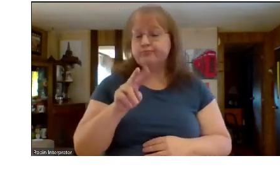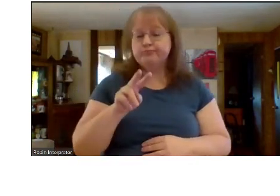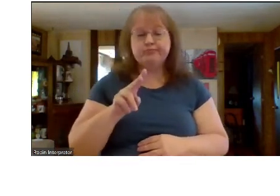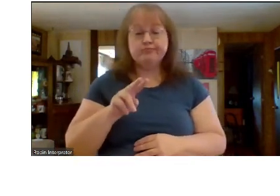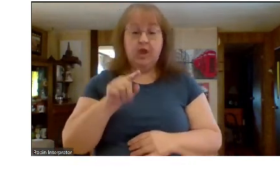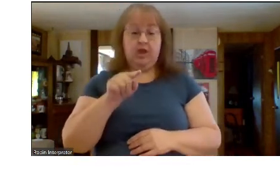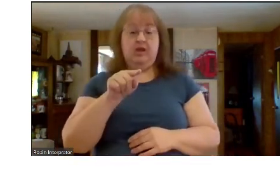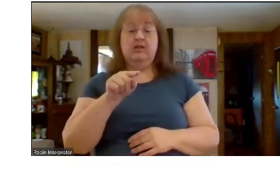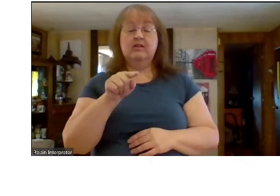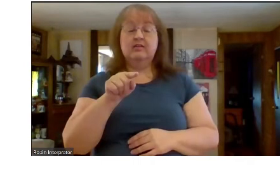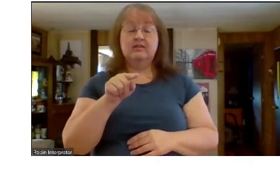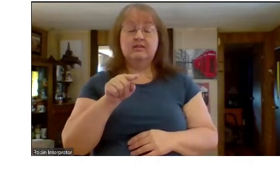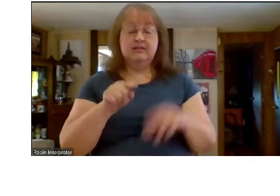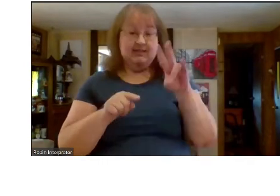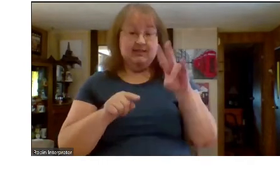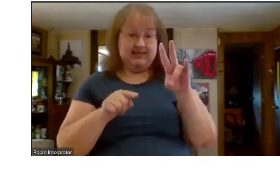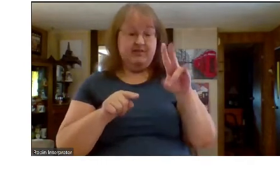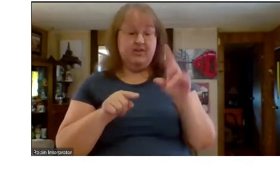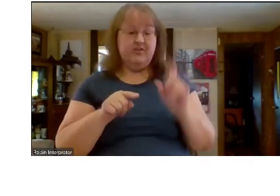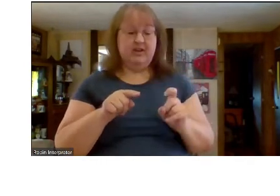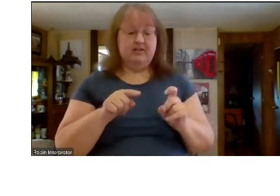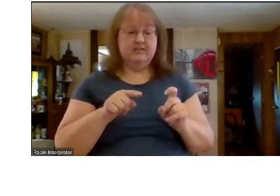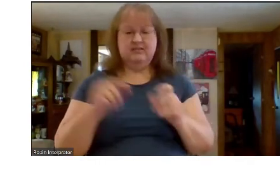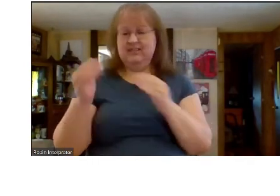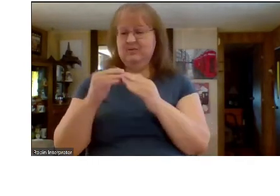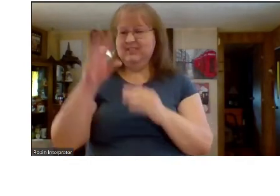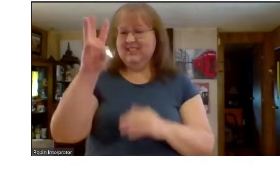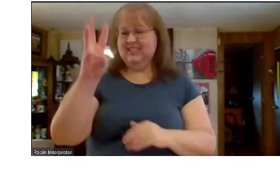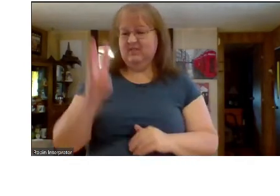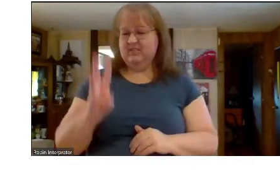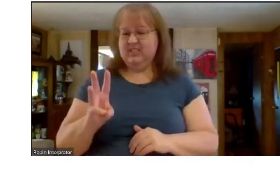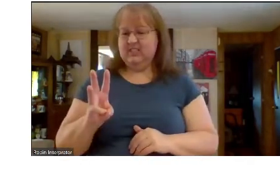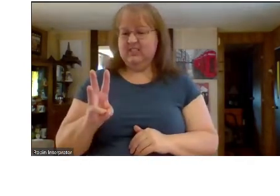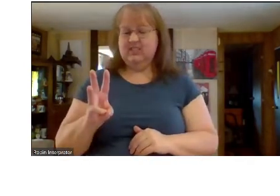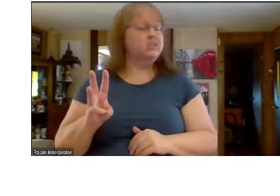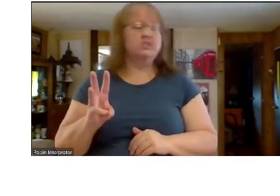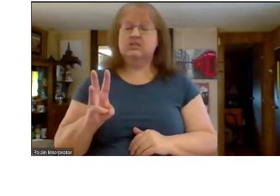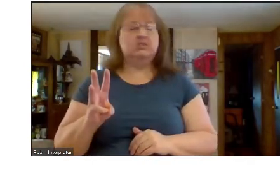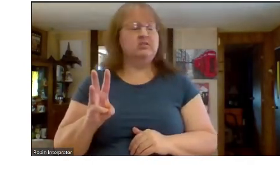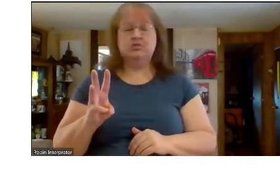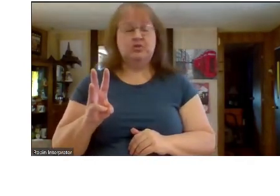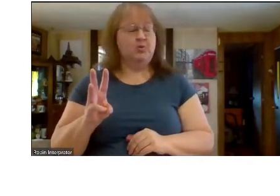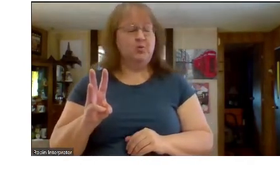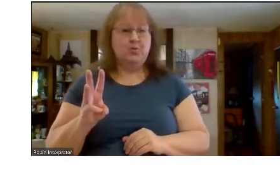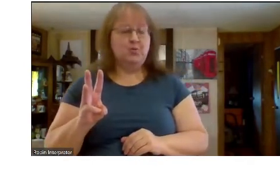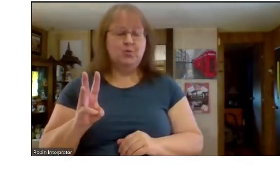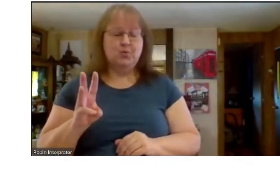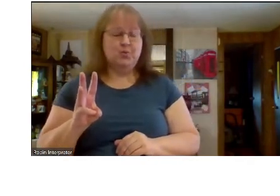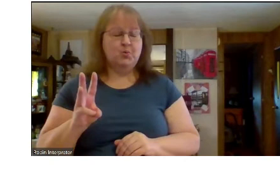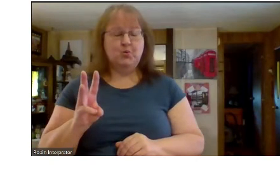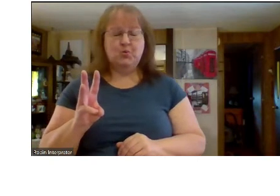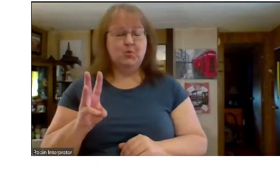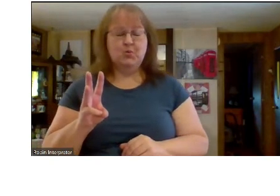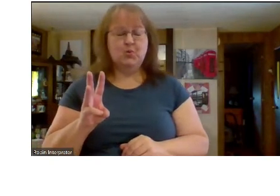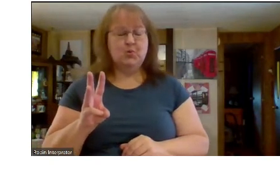anywhere. 7 over x, nope. 7 over x, I see it right here, equals 6 over 6. No,